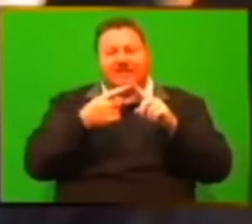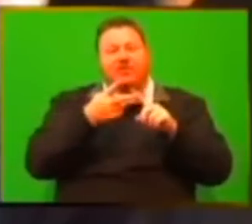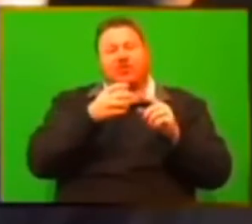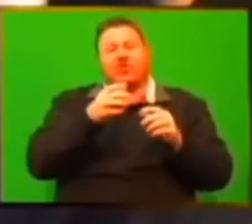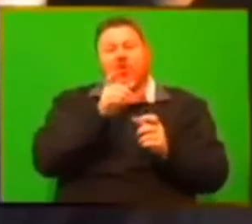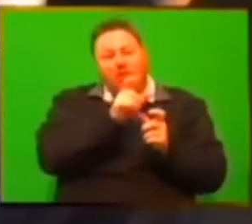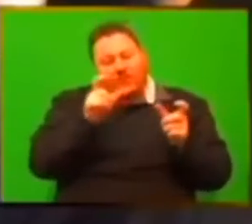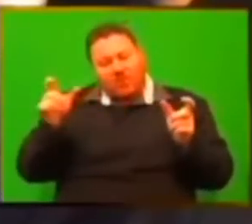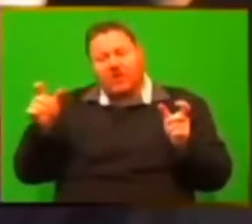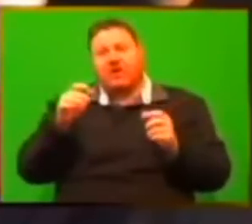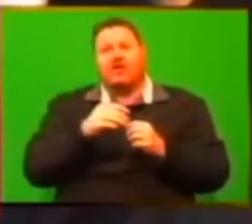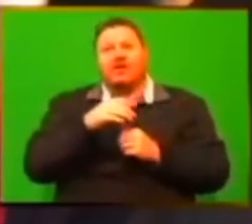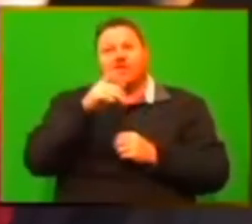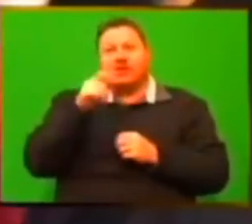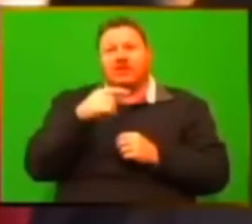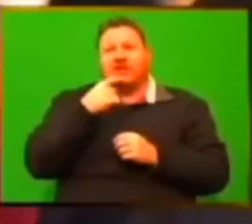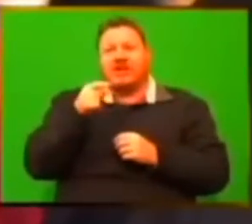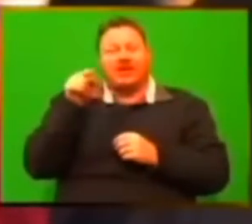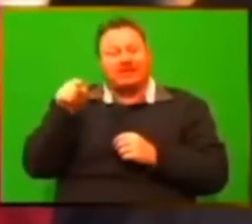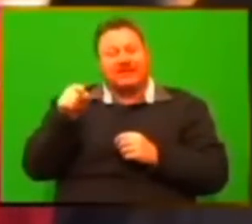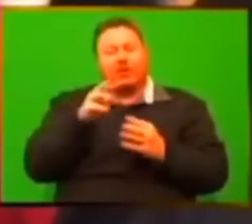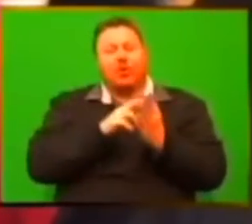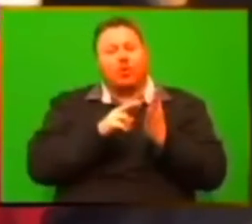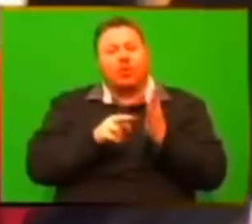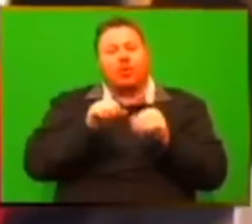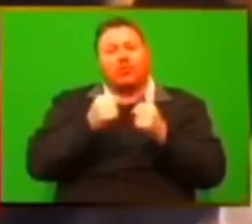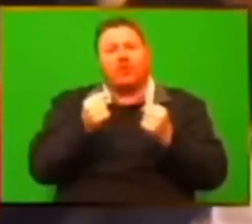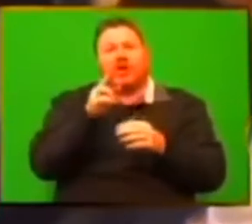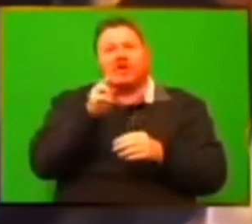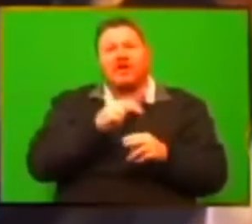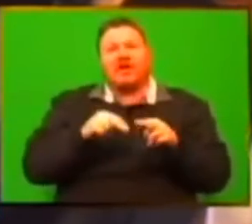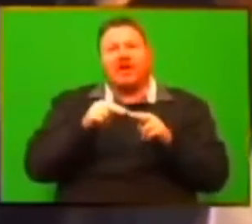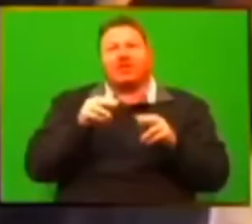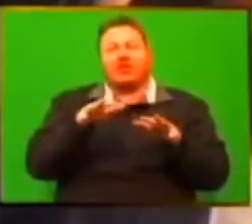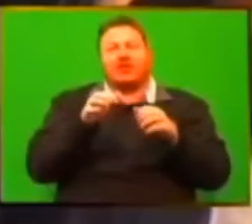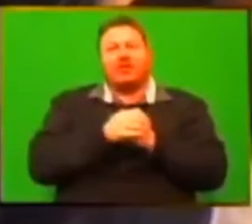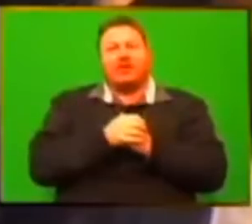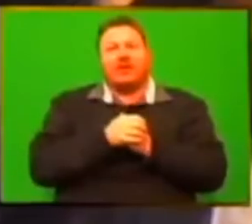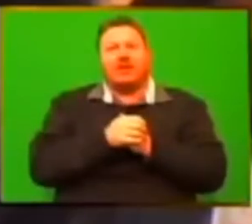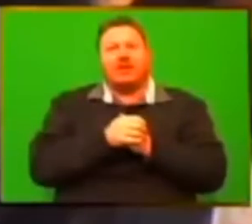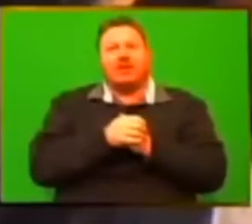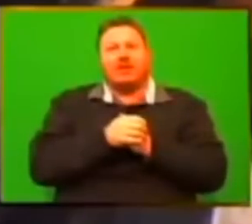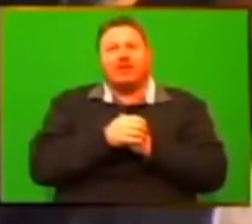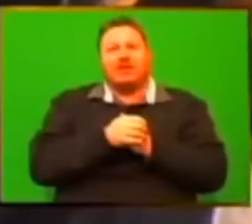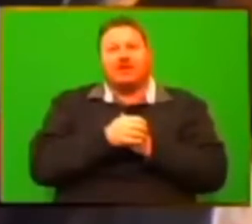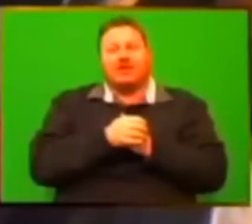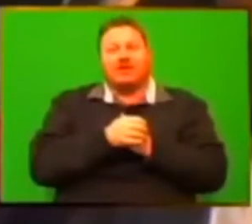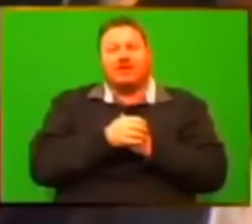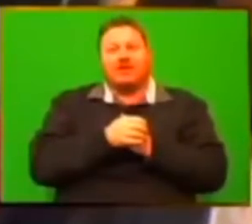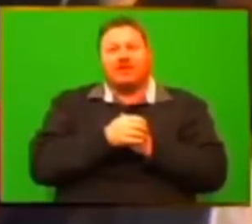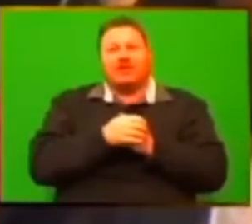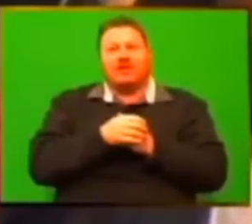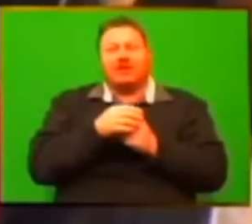phrase that you say this is a violation of the rules of the National Assembly. What the Commander-in-Chief is doing